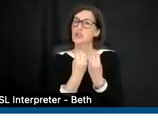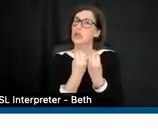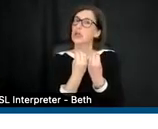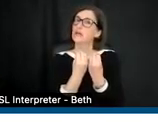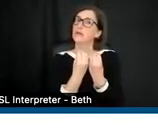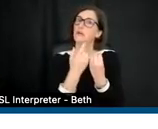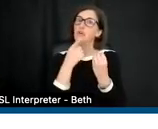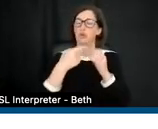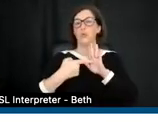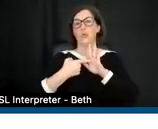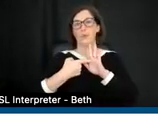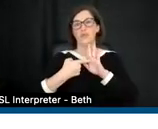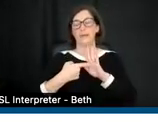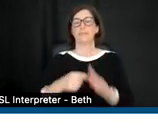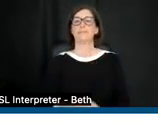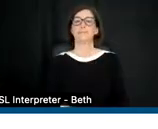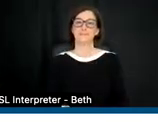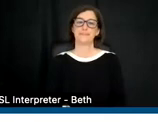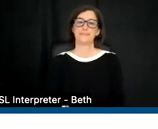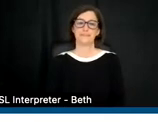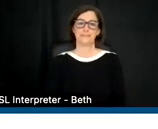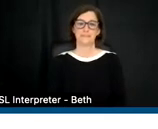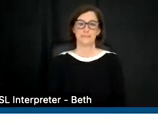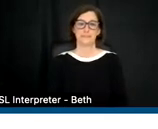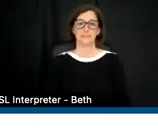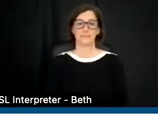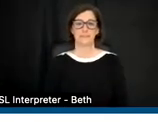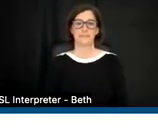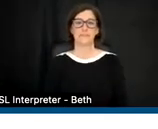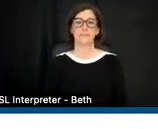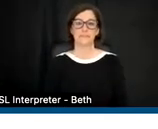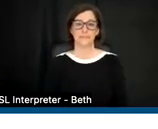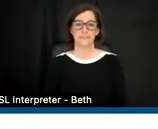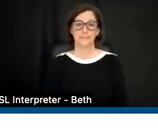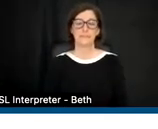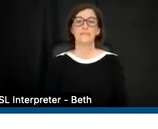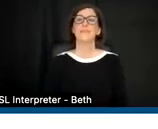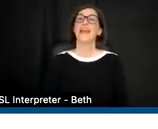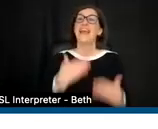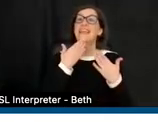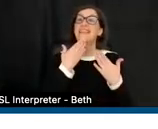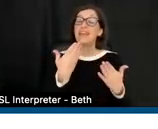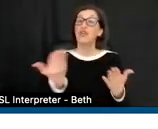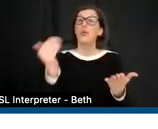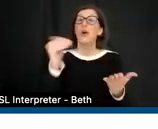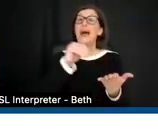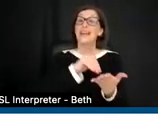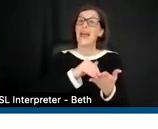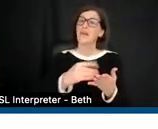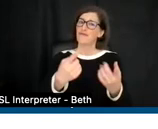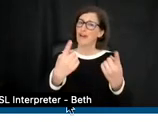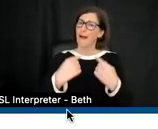you are from. Without this, thank you again for attending